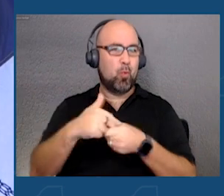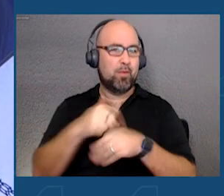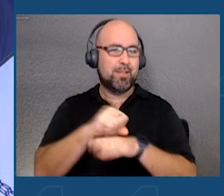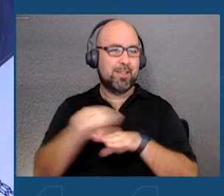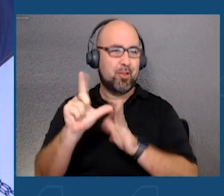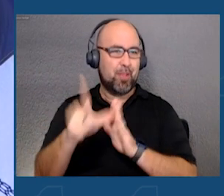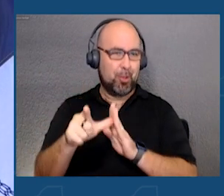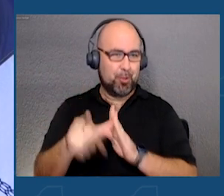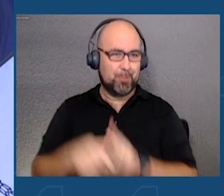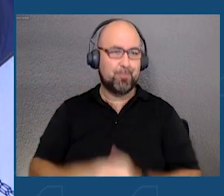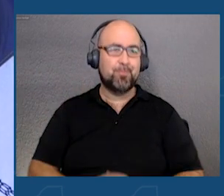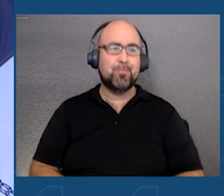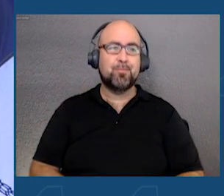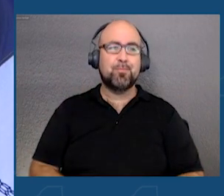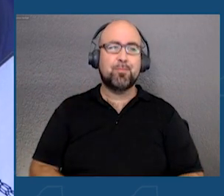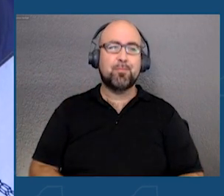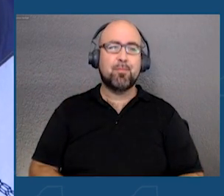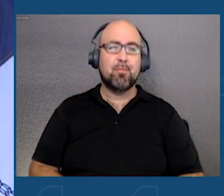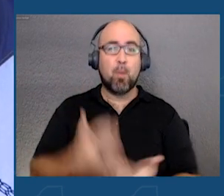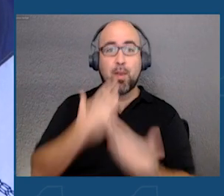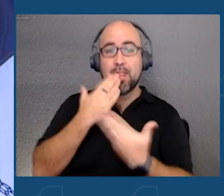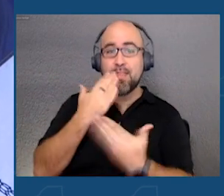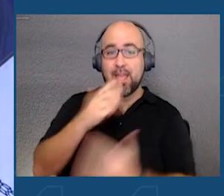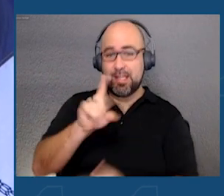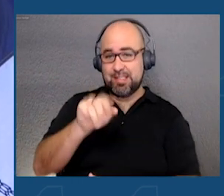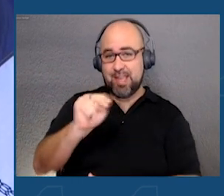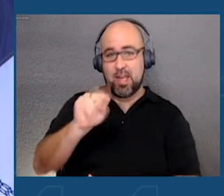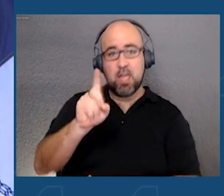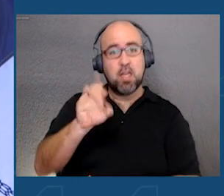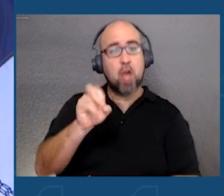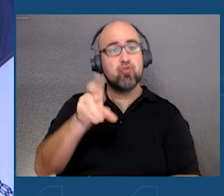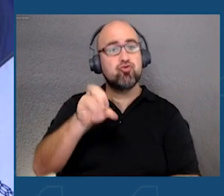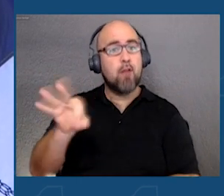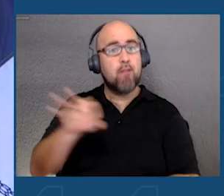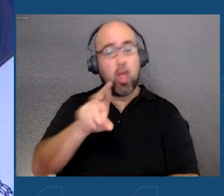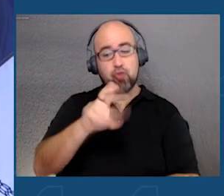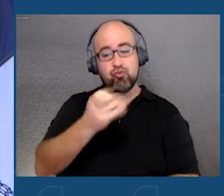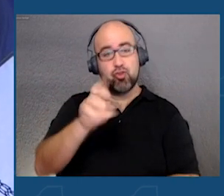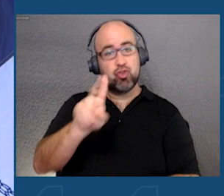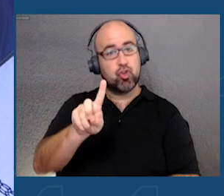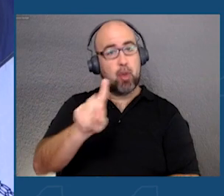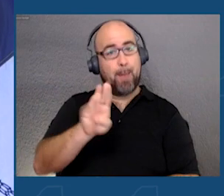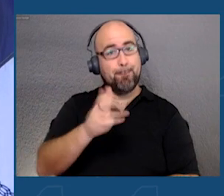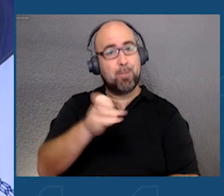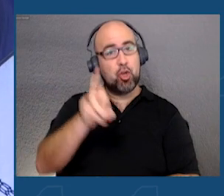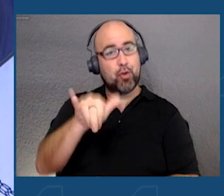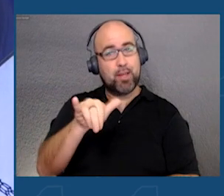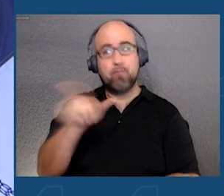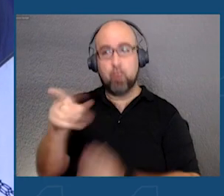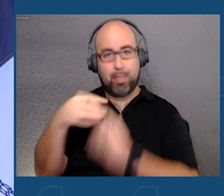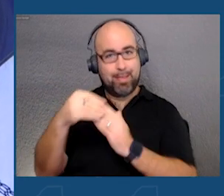I want to thank Dan Doctroff and Richard Bury for their leadership of this group and for being with us here today.